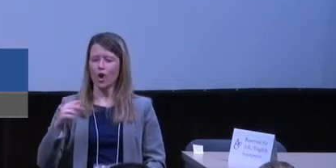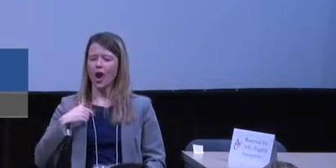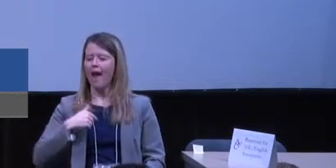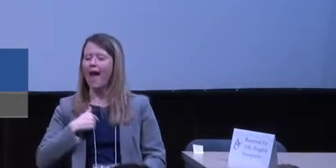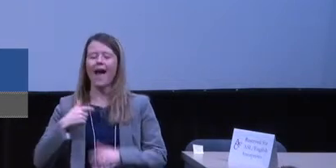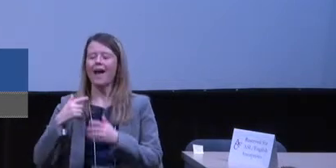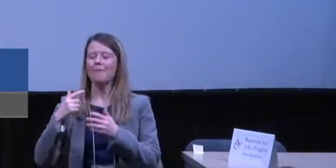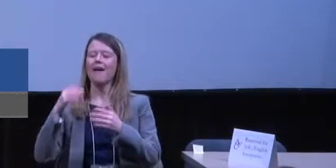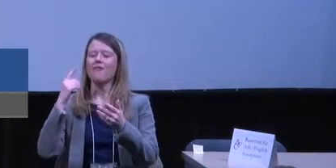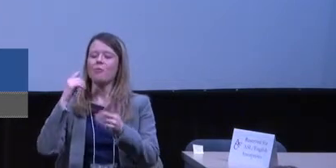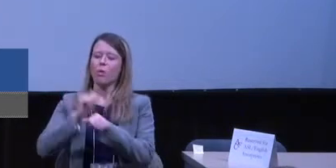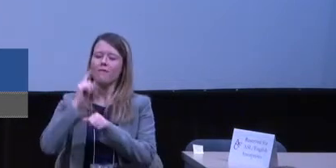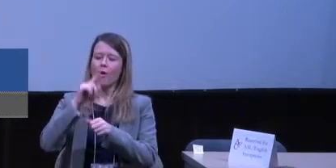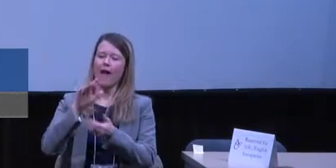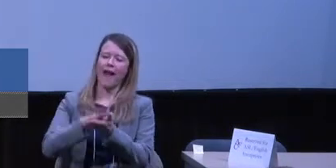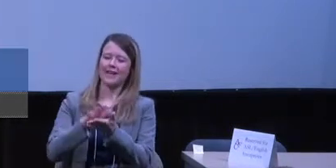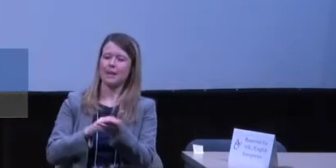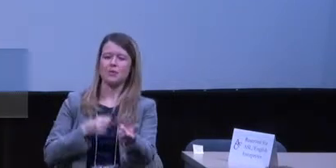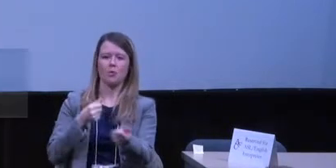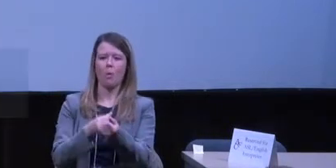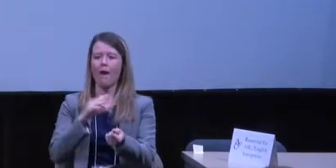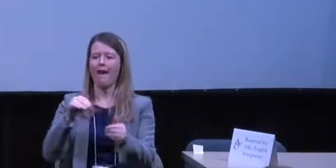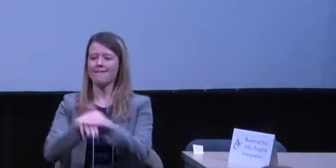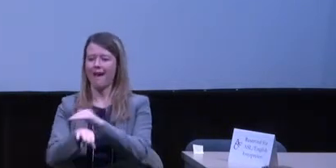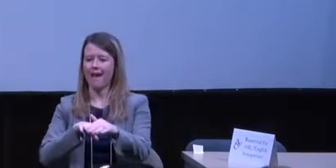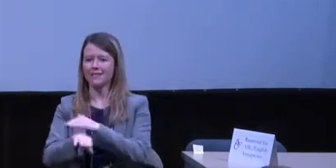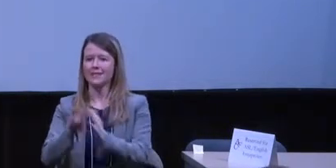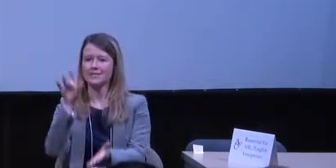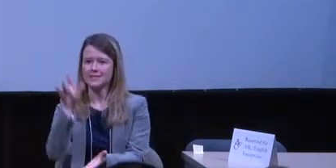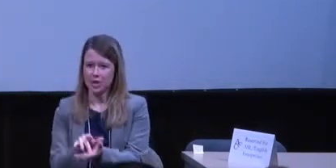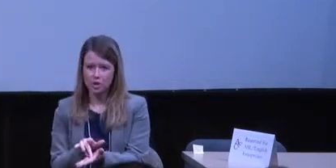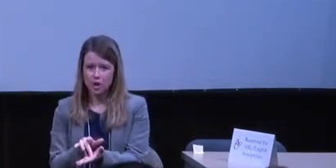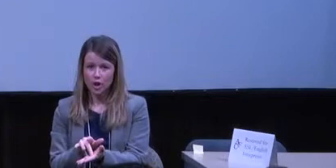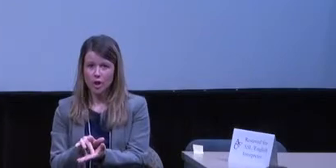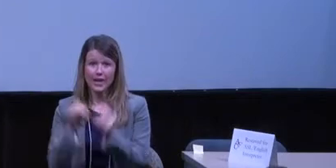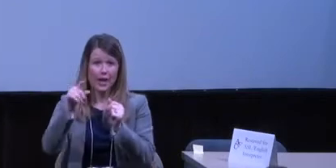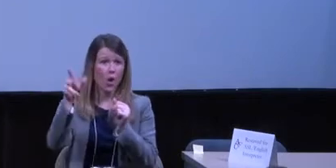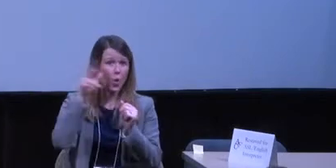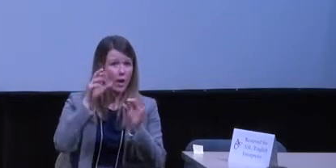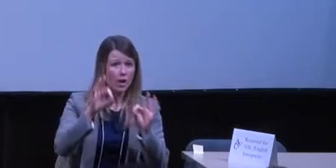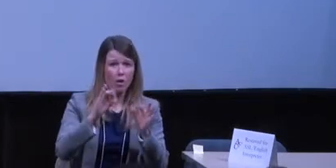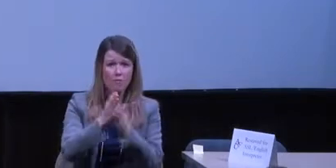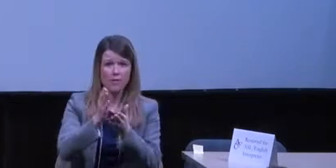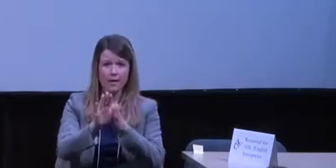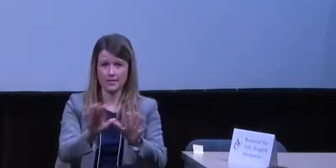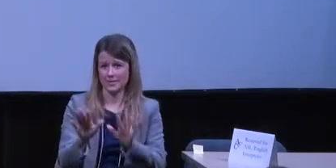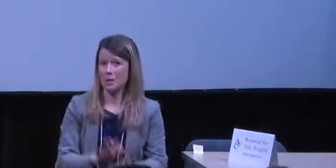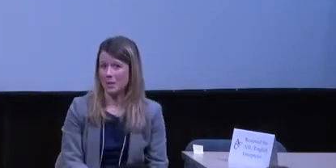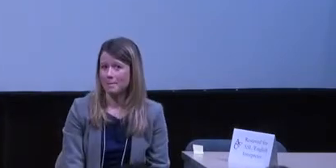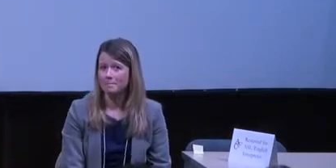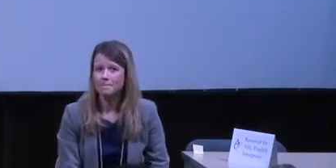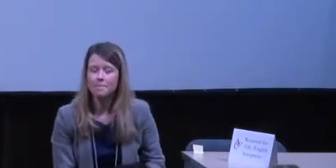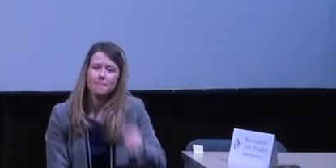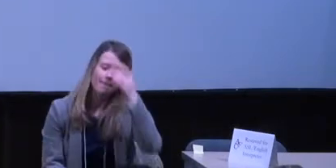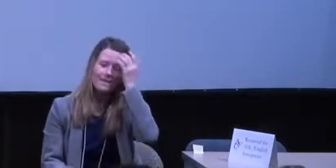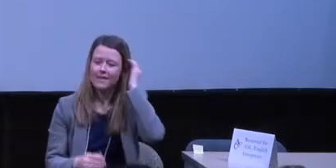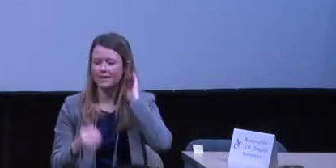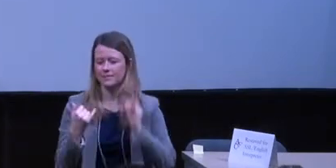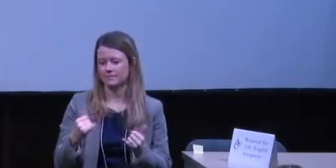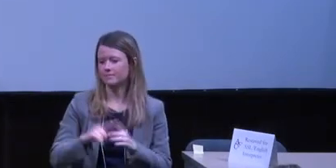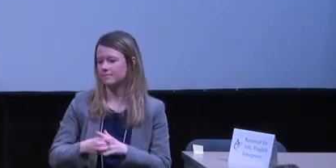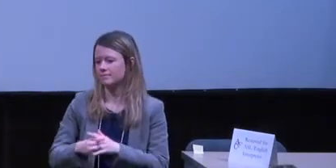Support and Access Center. Can you guys hear me back there for audio? Okay, perfect. All right, so why don't we get